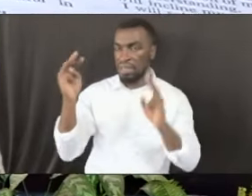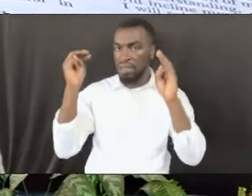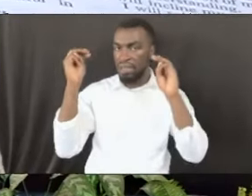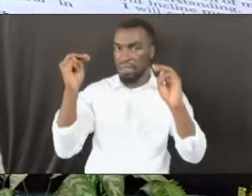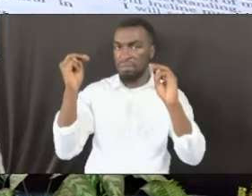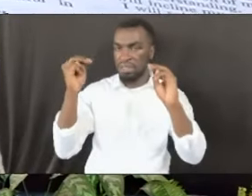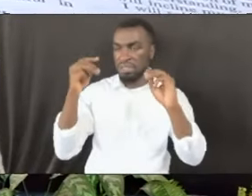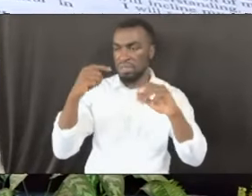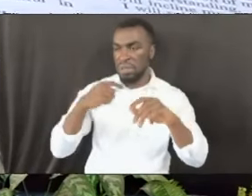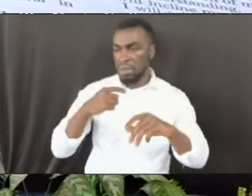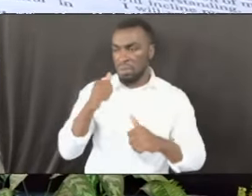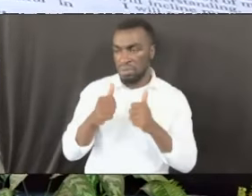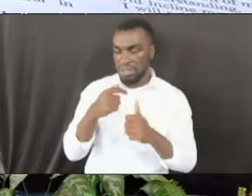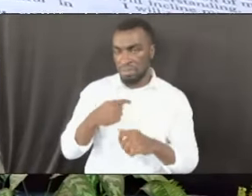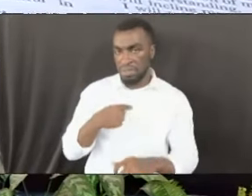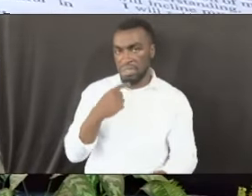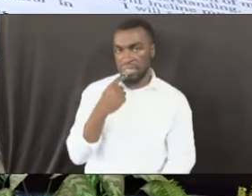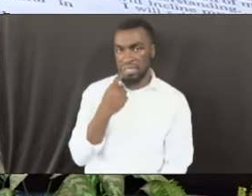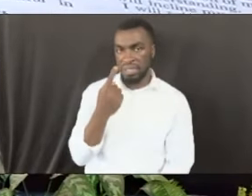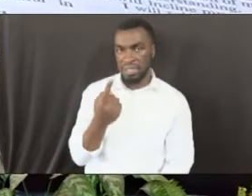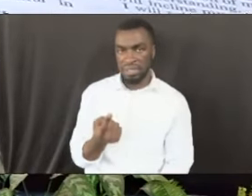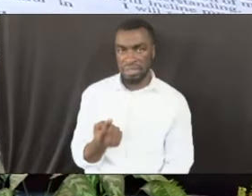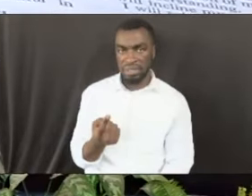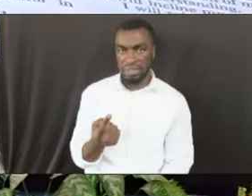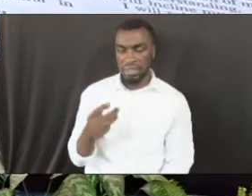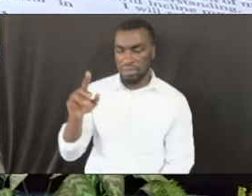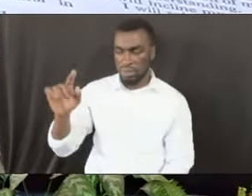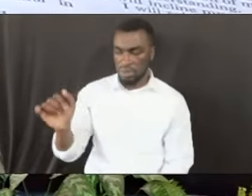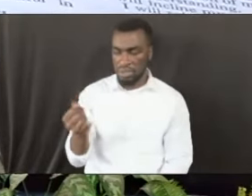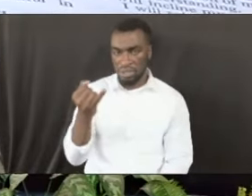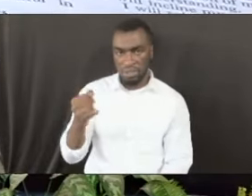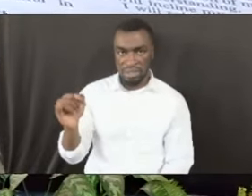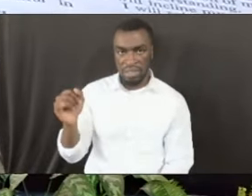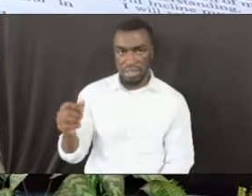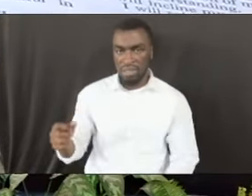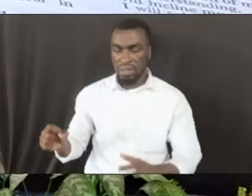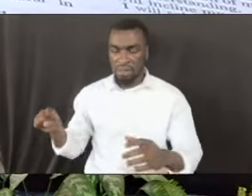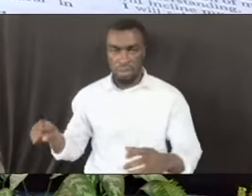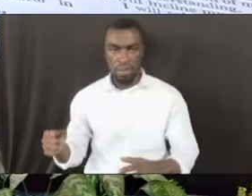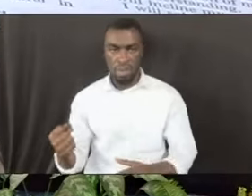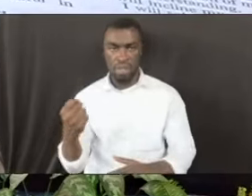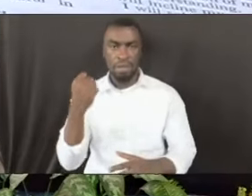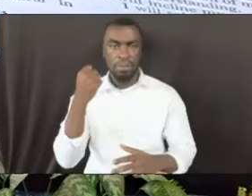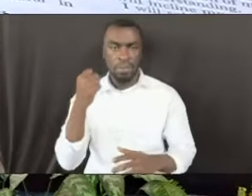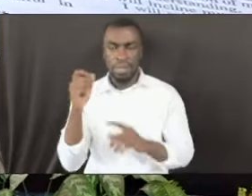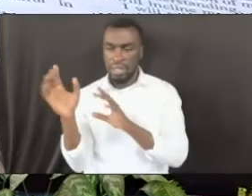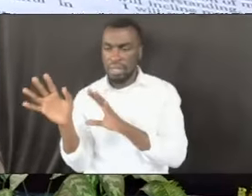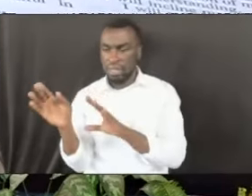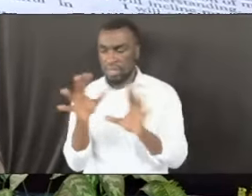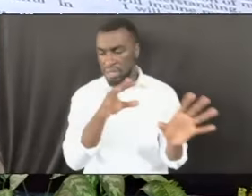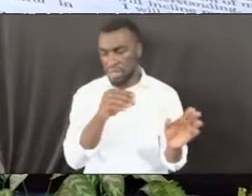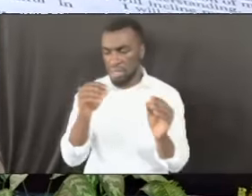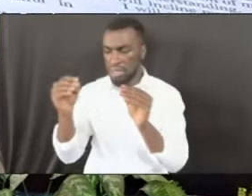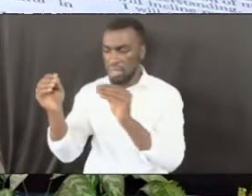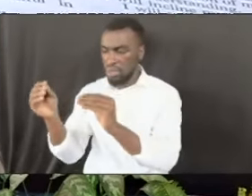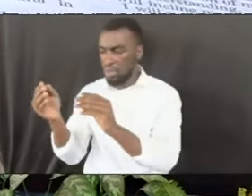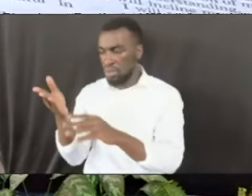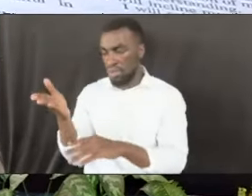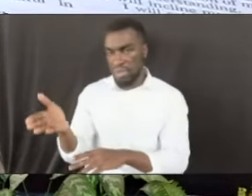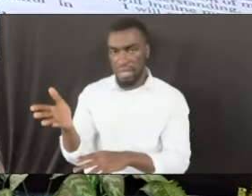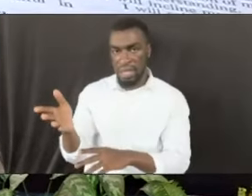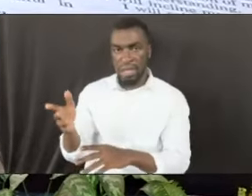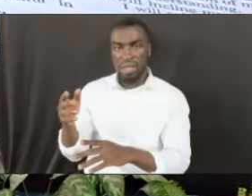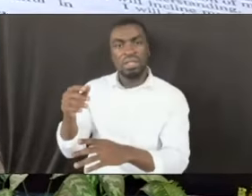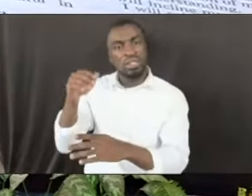I tell you. So Jonah arose and went to Nineveh according to the word of the Lord.